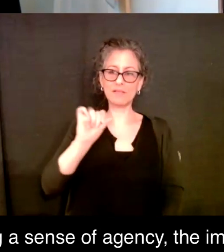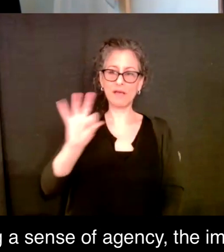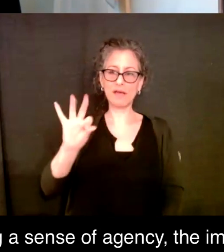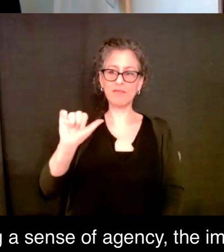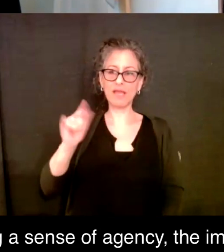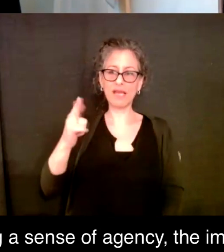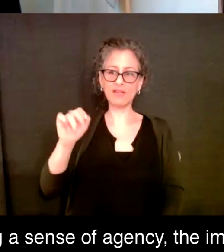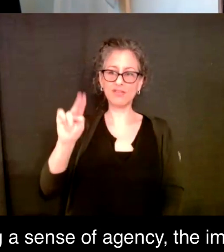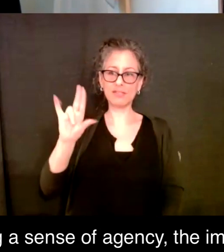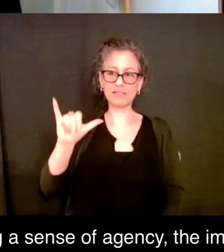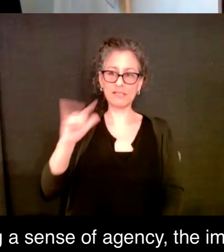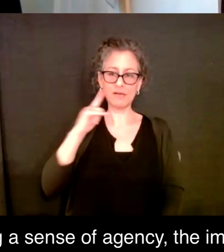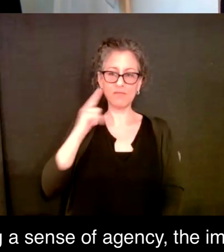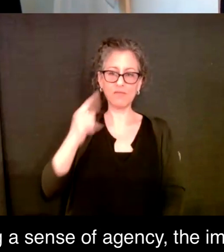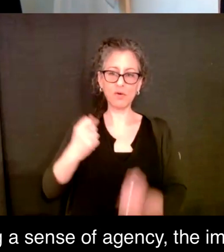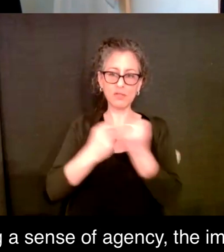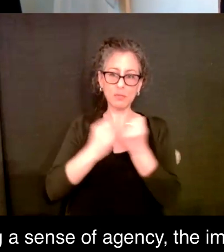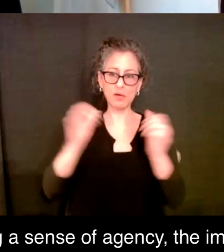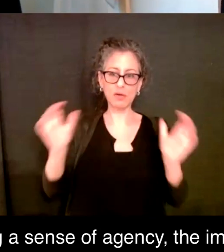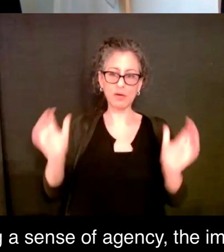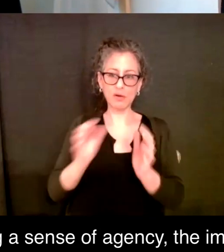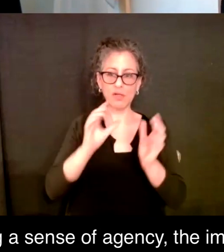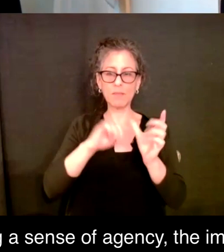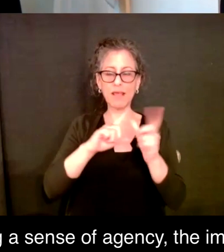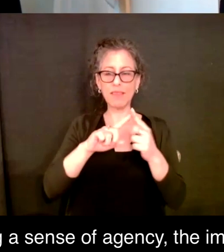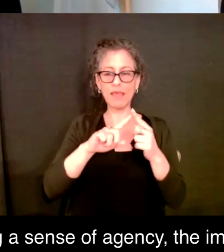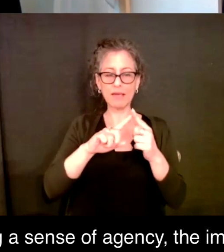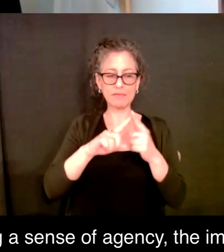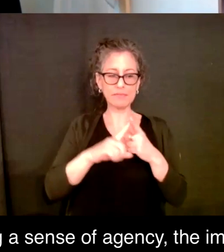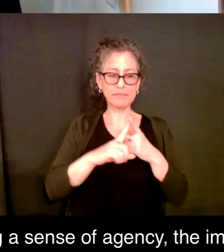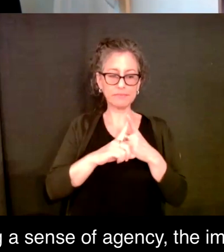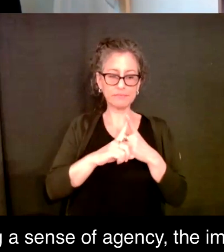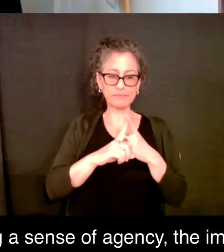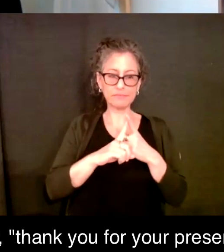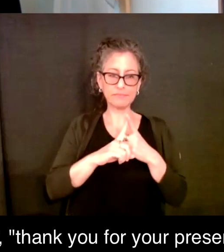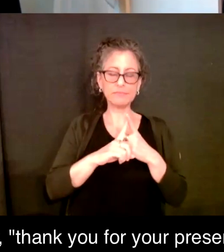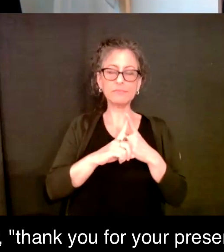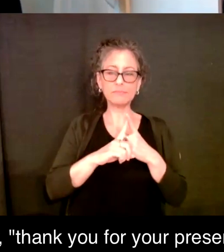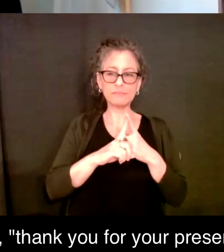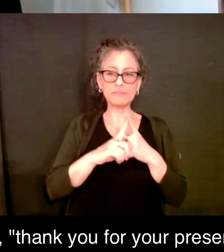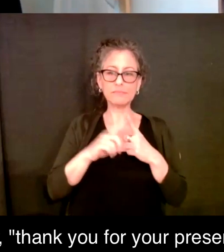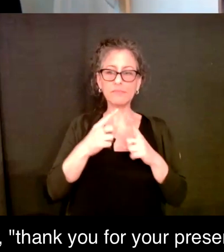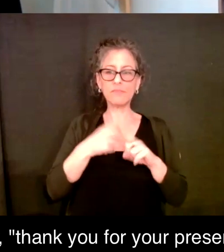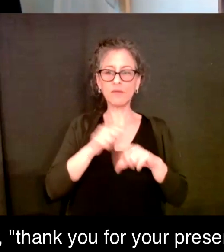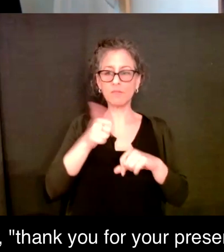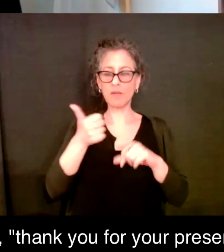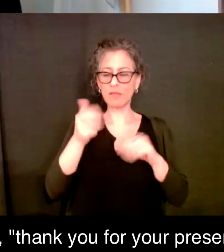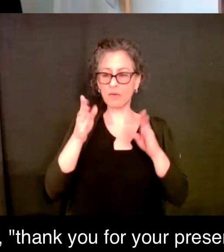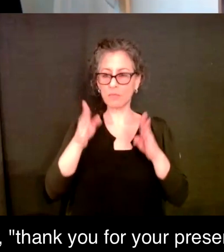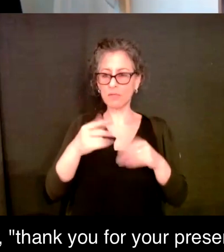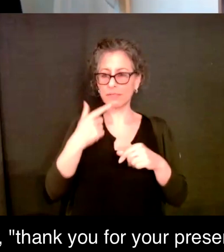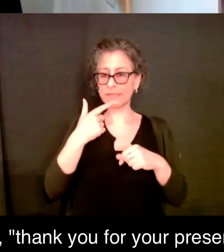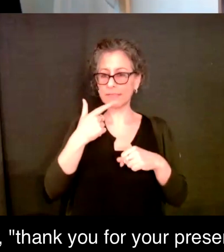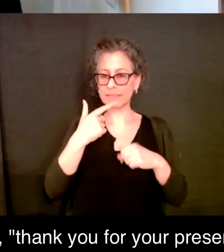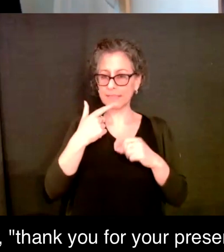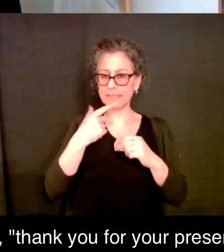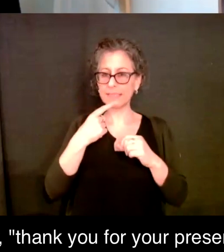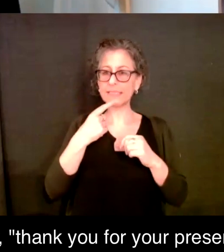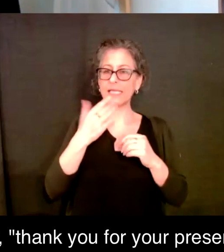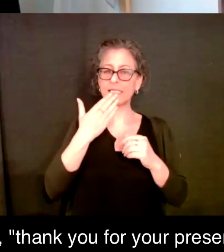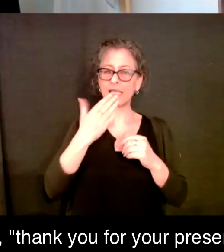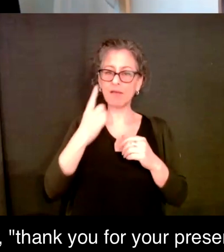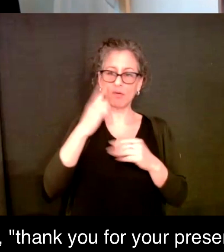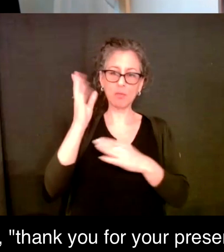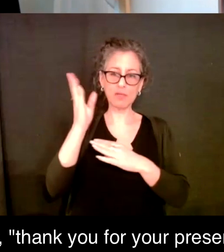support, encouragement. And then from Mary Mortar, "Thank you for your presentation. I hope I can